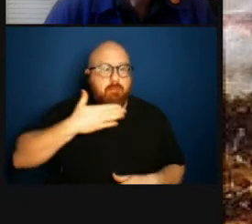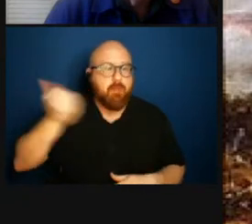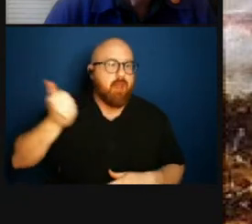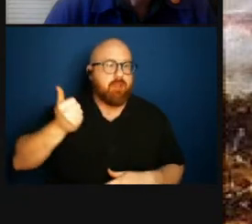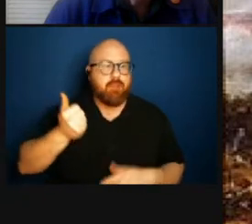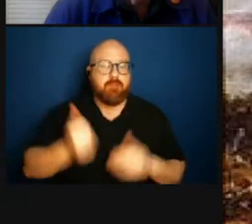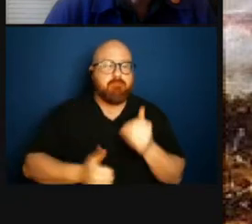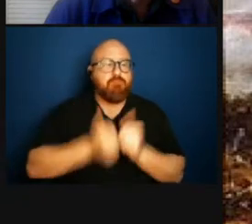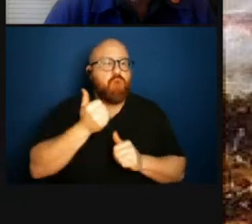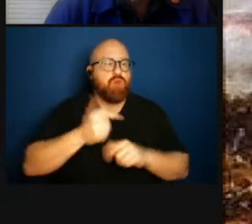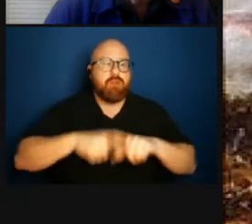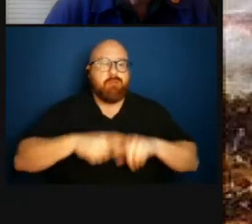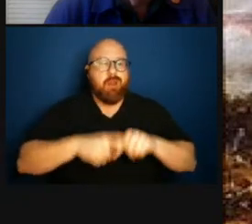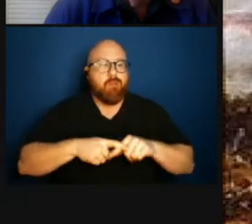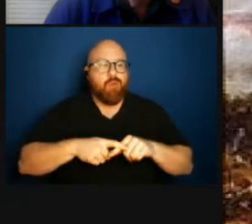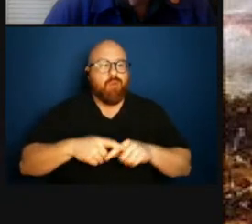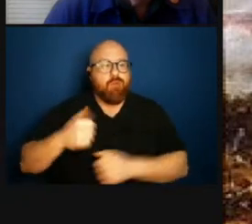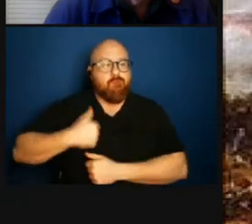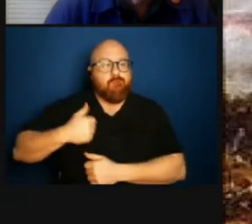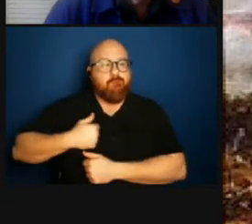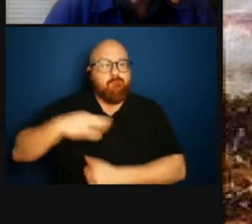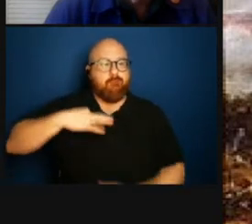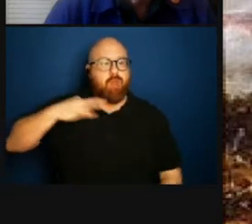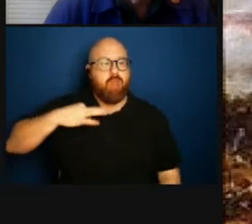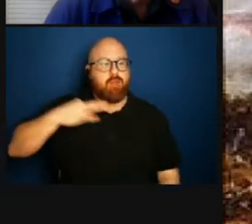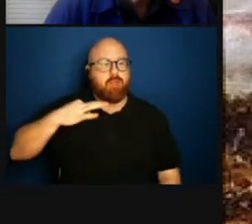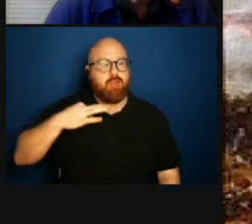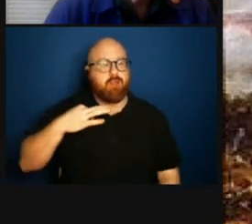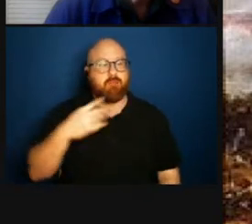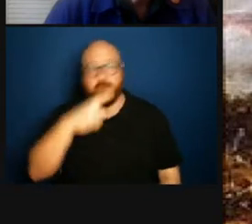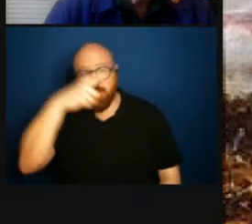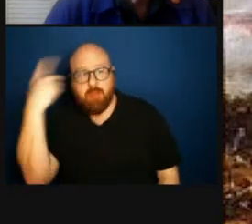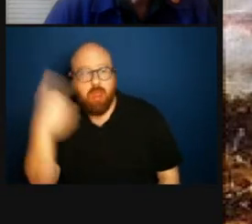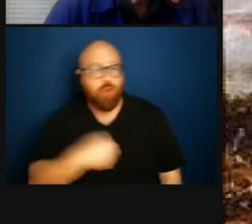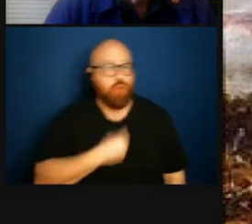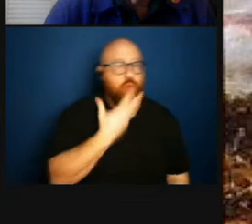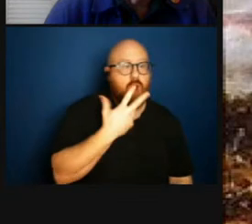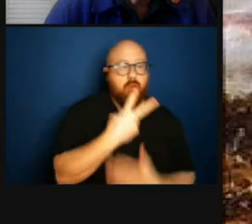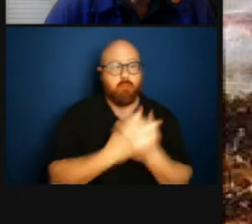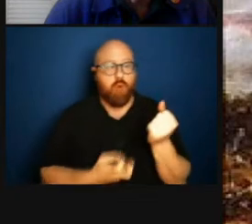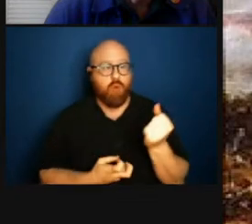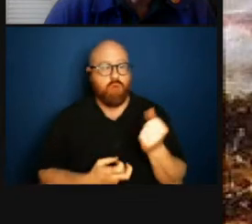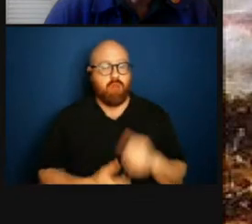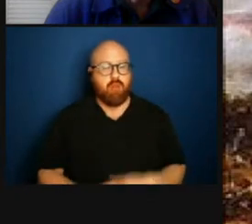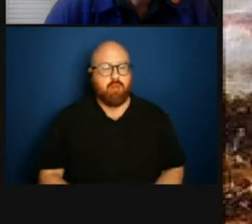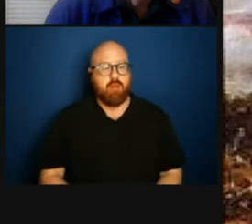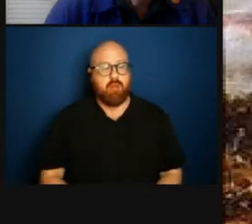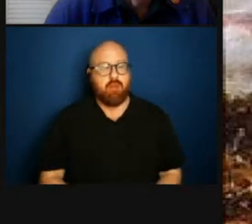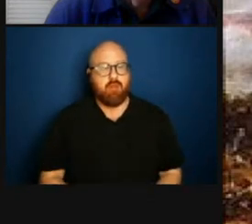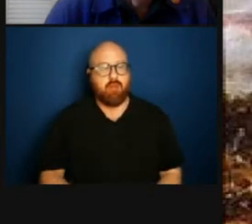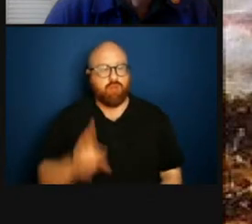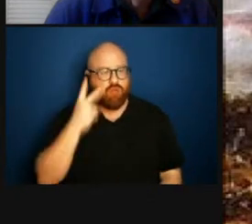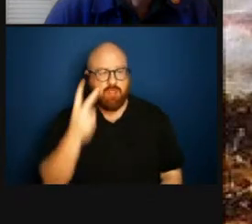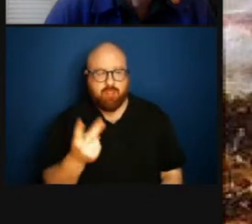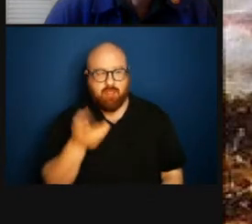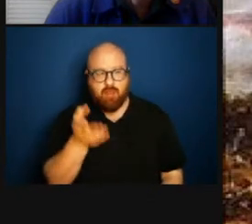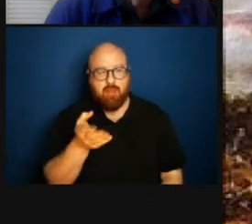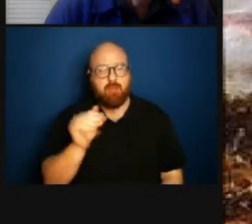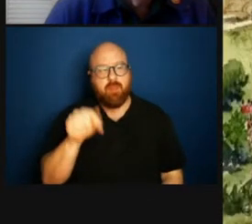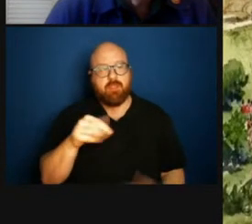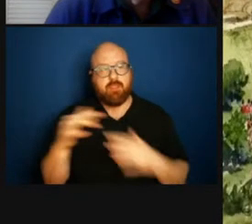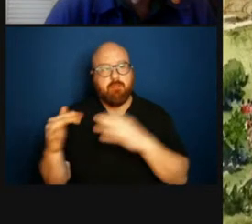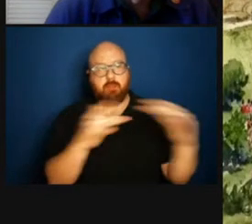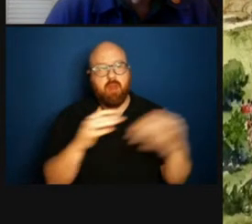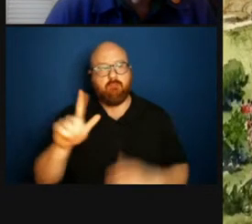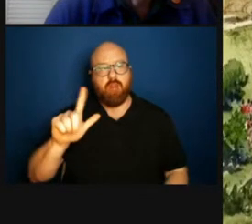volunteers, serving side by side throughout the long war. Here are the Maryland troops at the Battle of Long Island. Next.